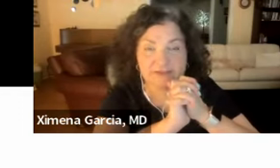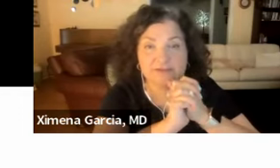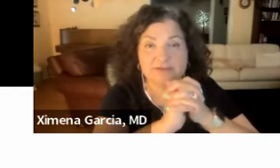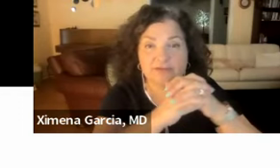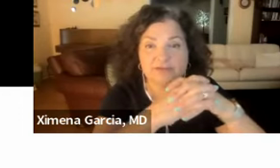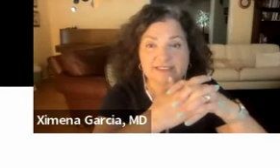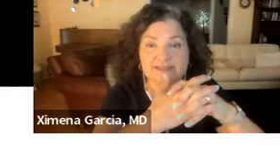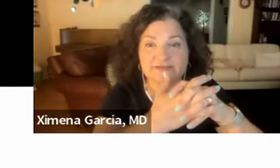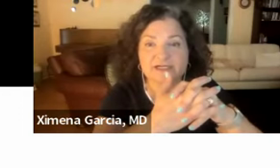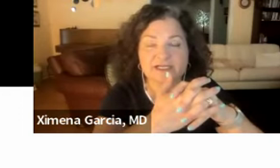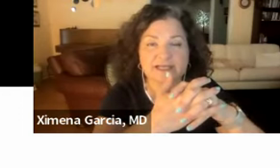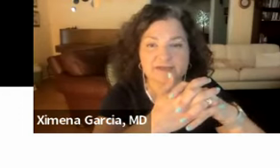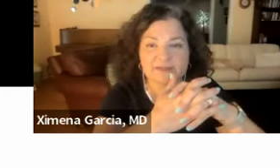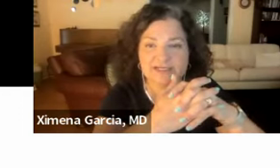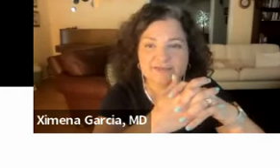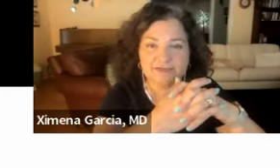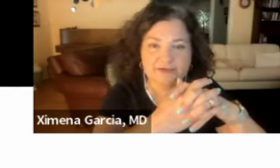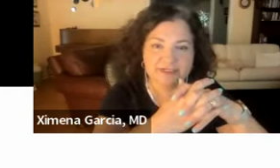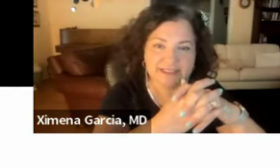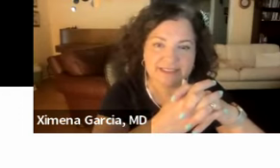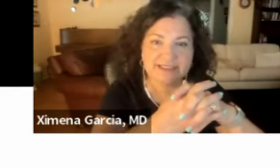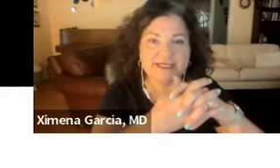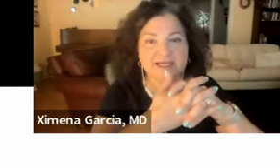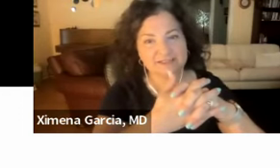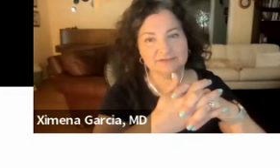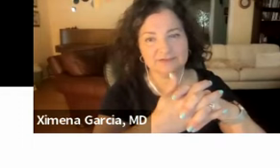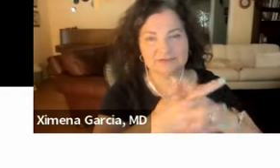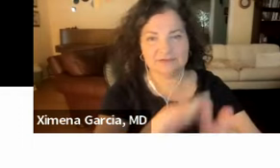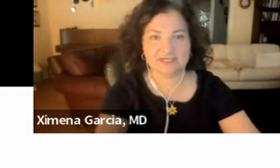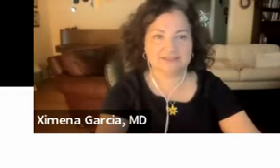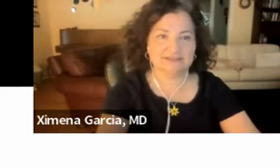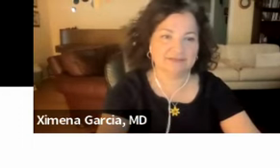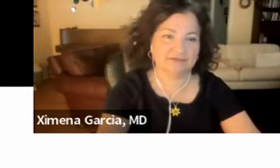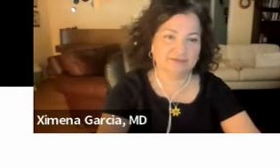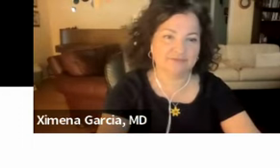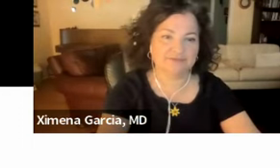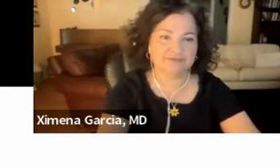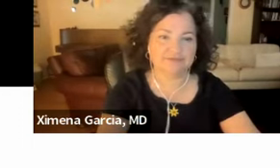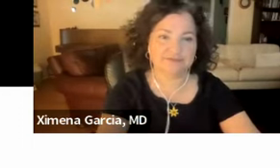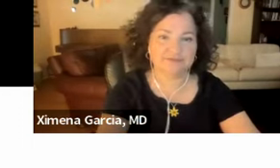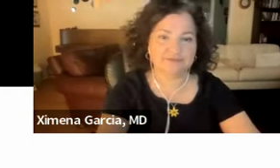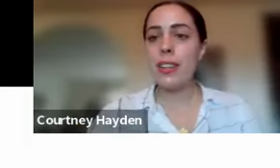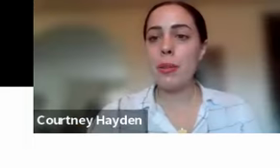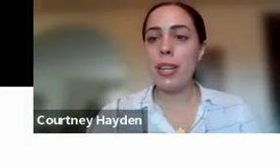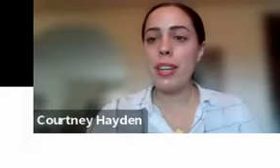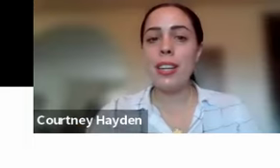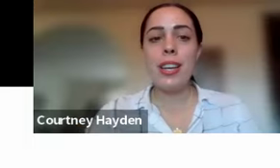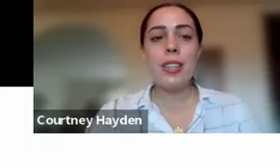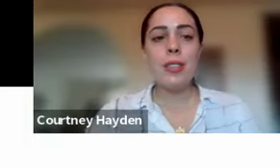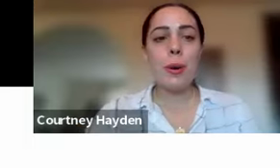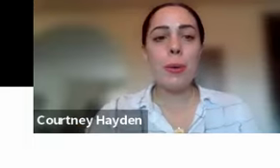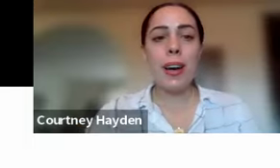dollars to do COVID vaccine work. And I'm going to pass the floor to Courtney to introduce Rosalind to the group. Thanks, Dr.